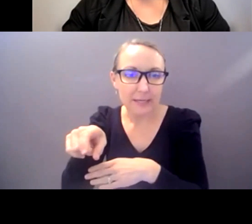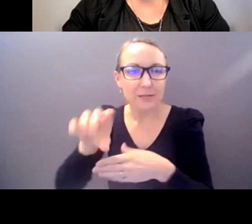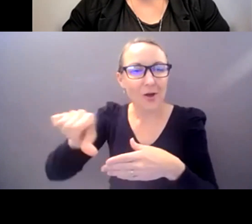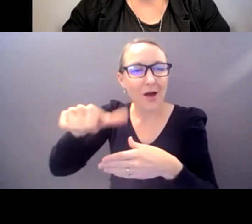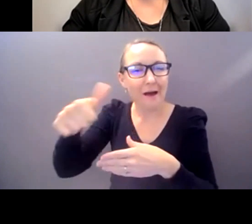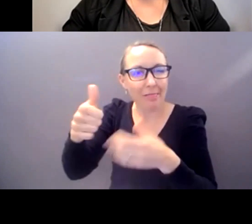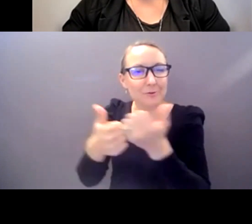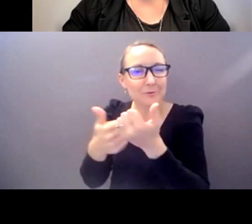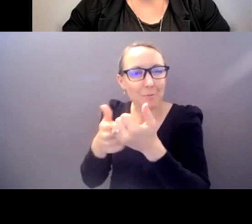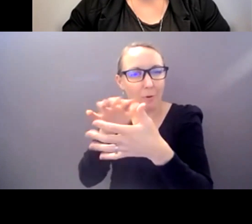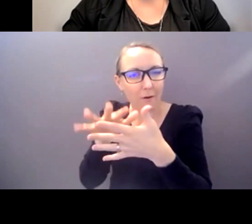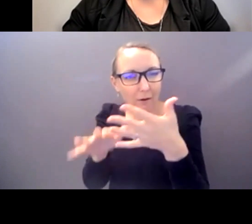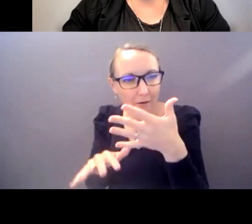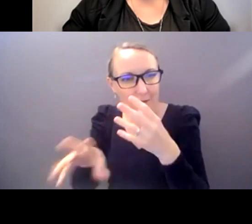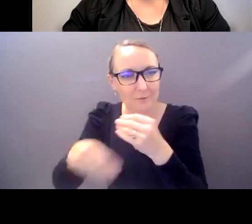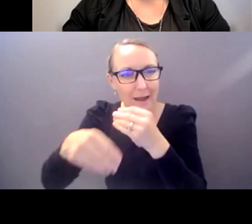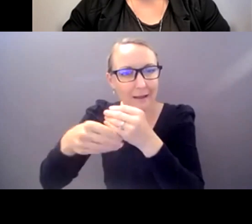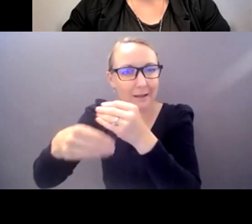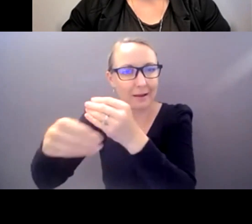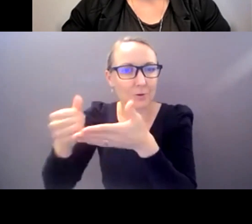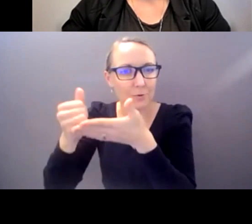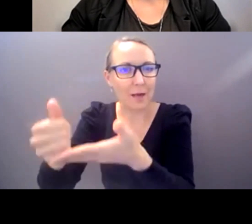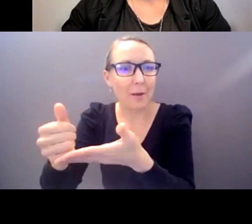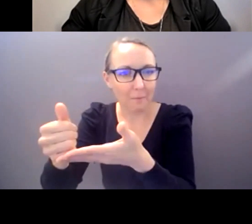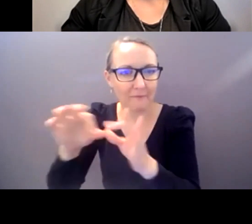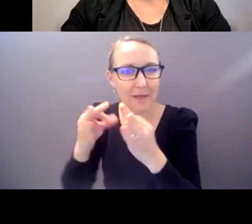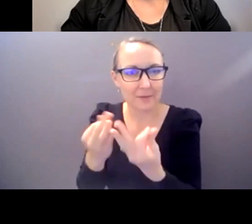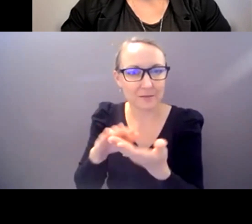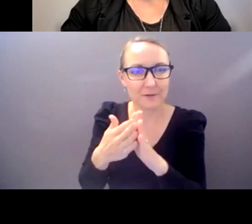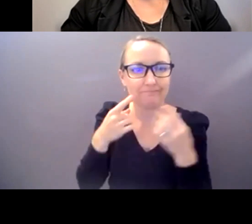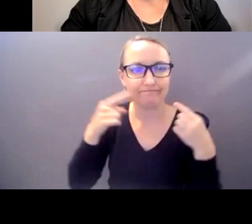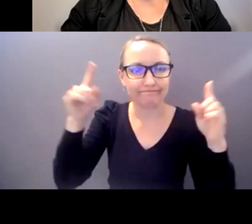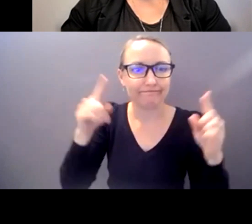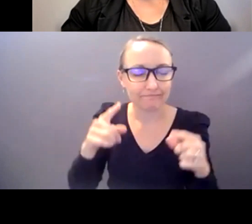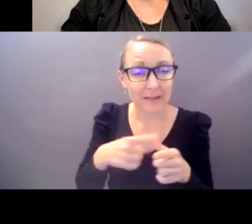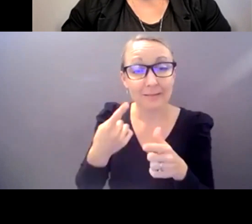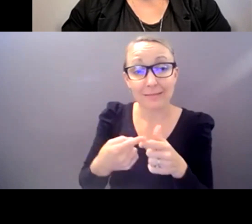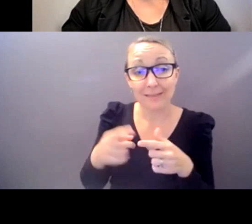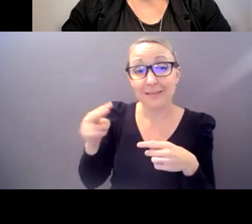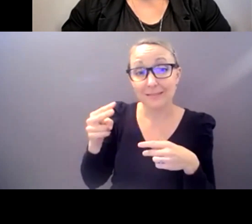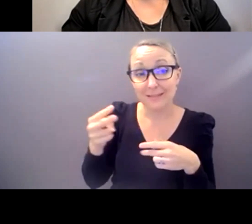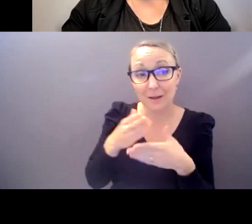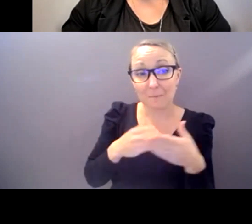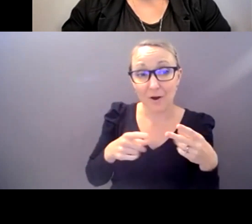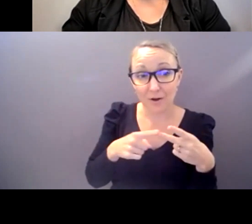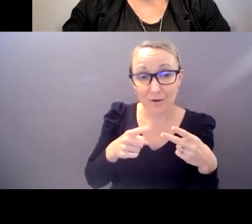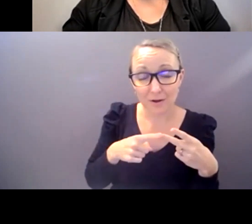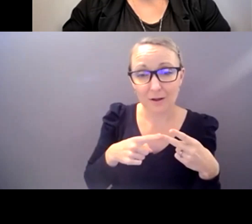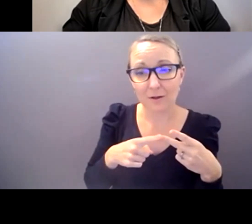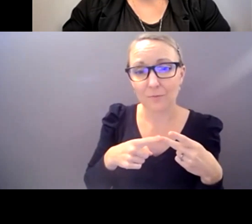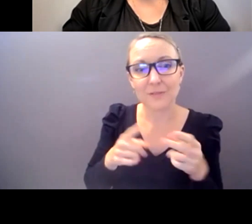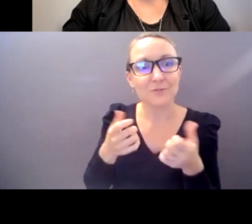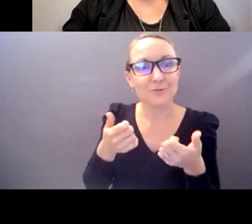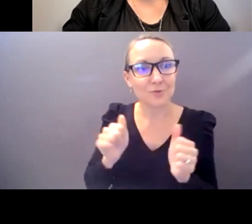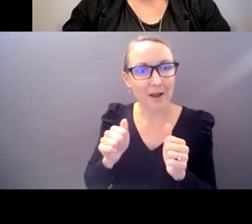support needs for these families to help them be successful? And then a second piece, break the cycle